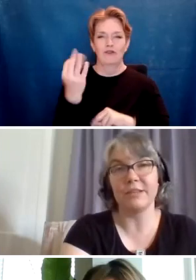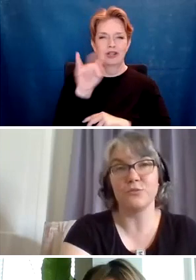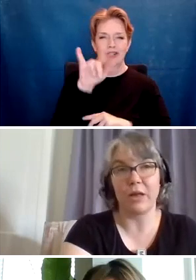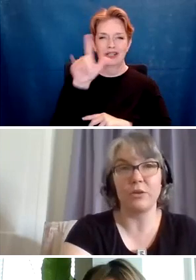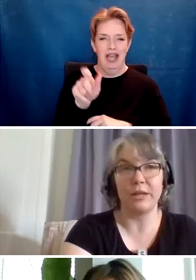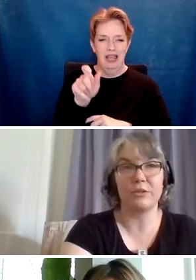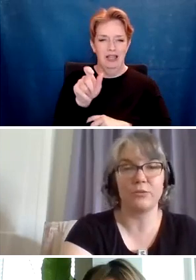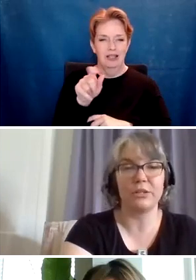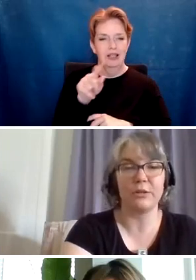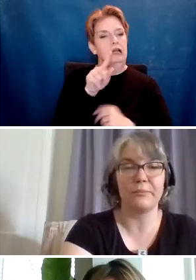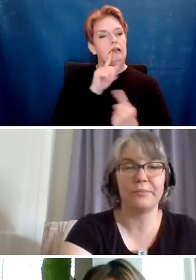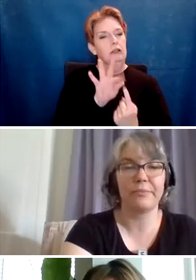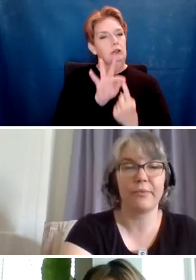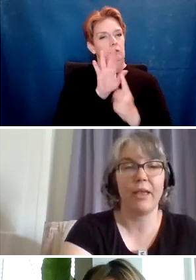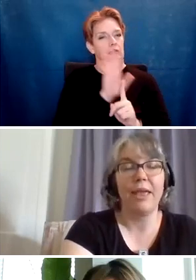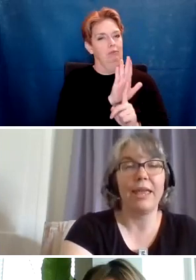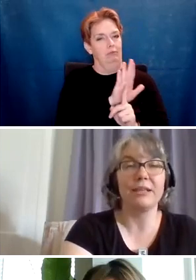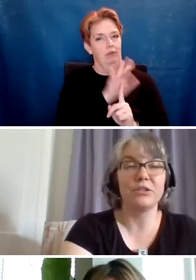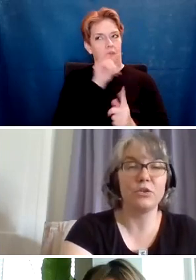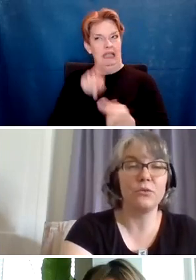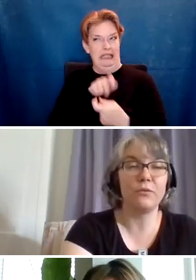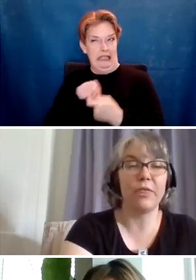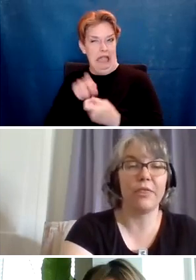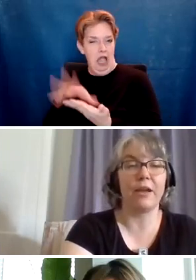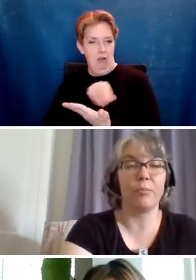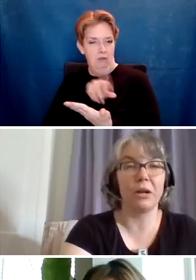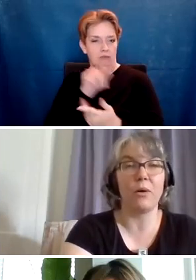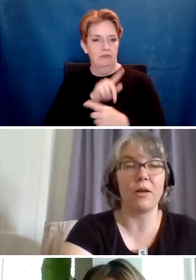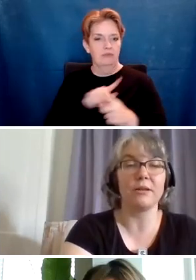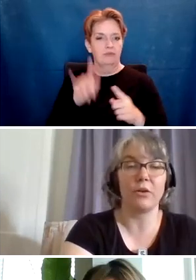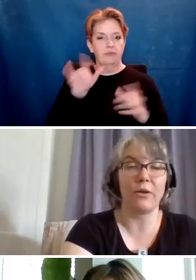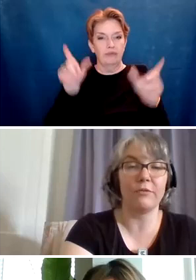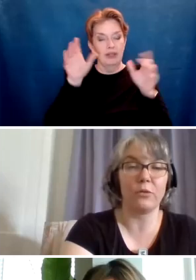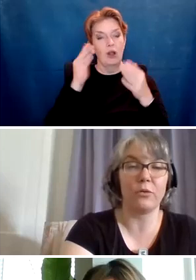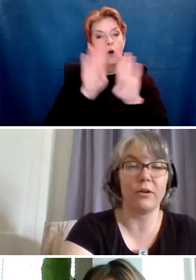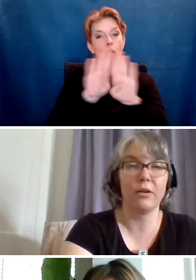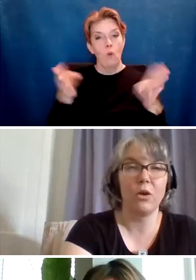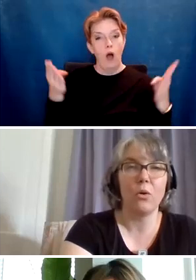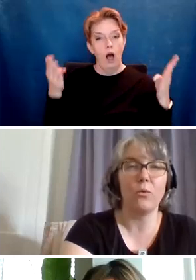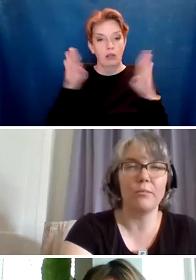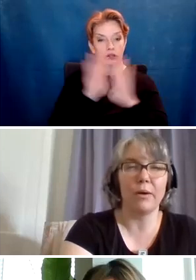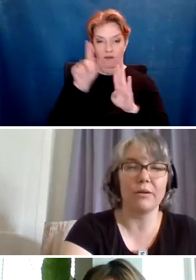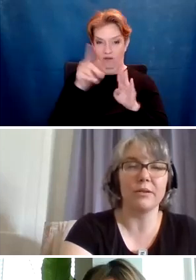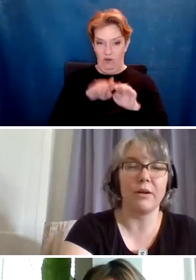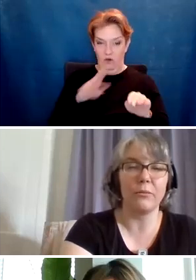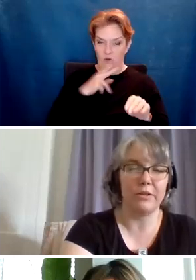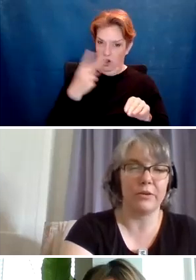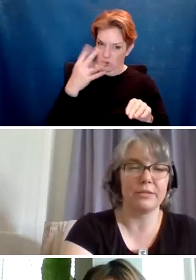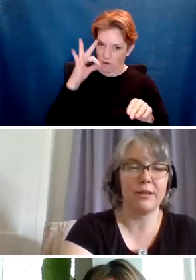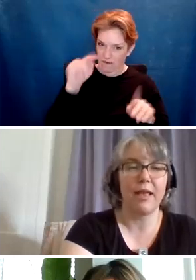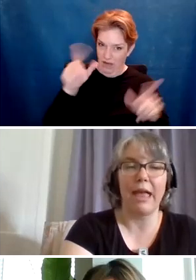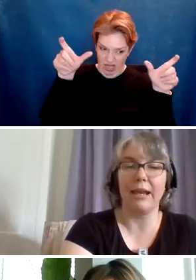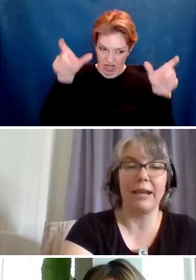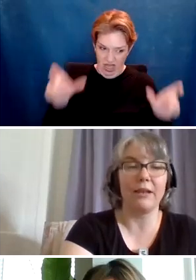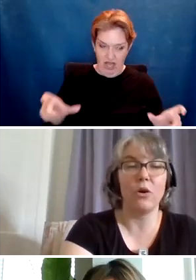if it is rather unique to the region. It has 2-foot thick brick walls on the ground floor, wooden bars on the